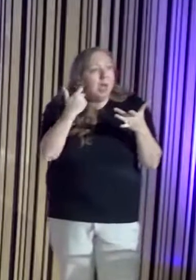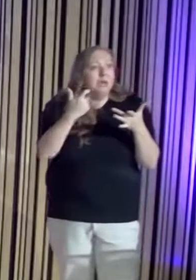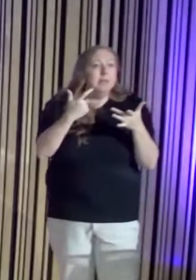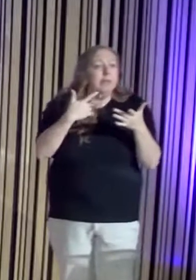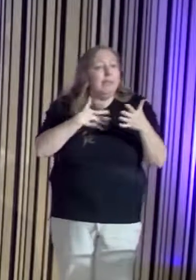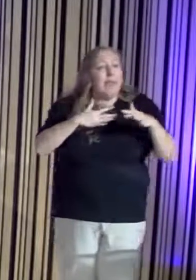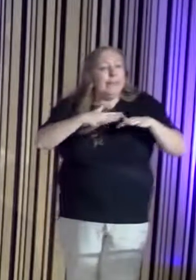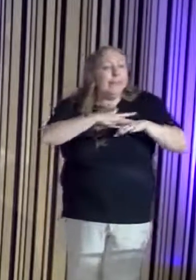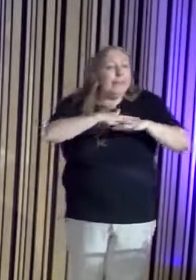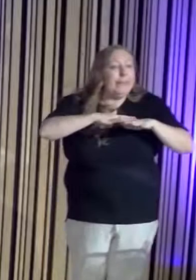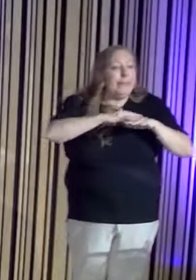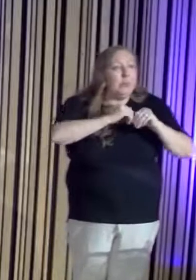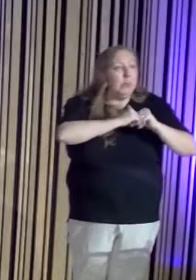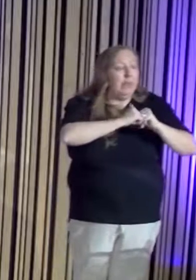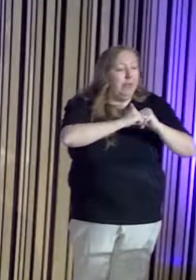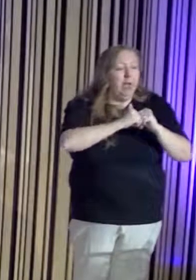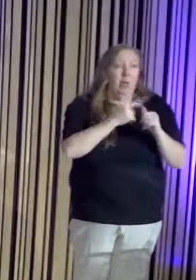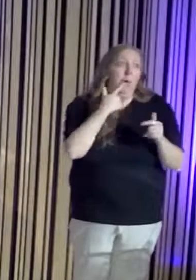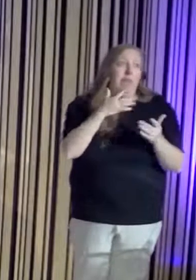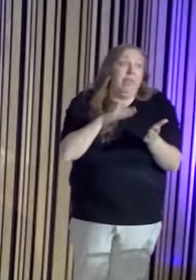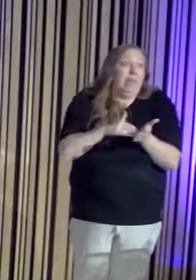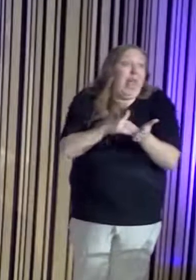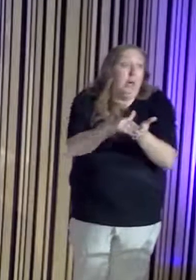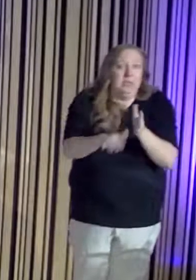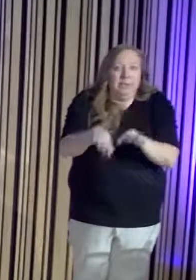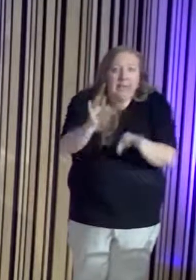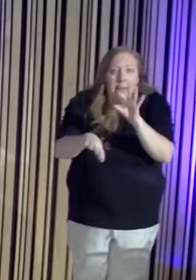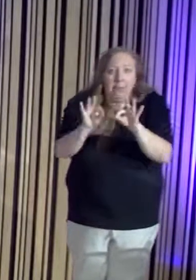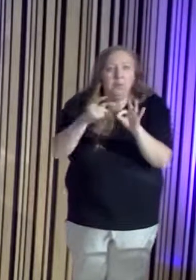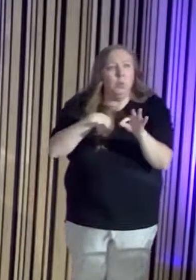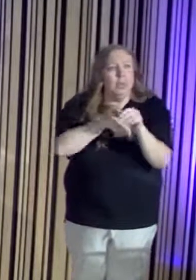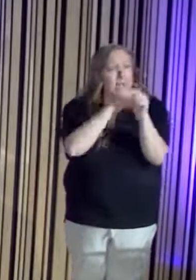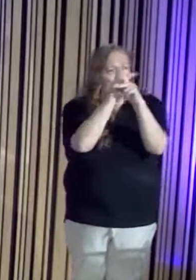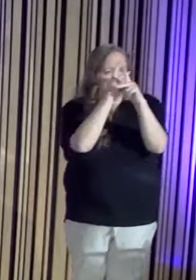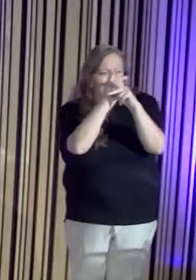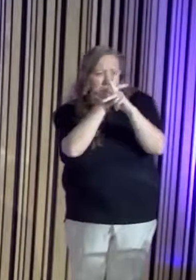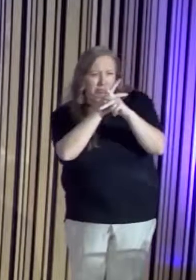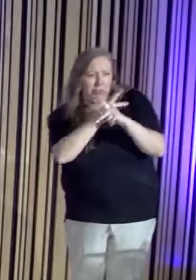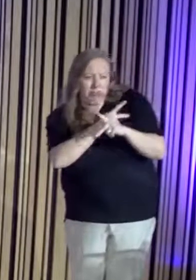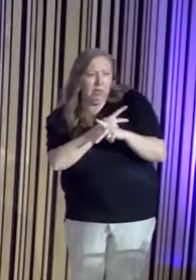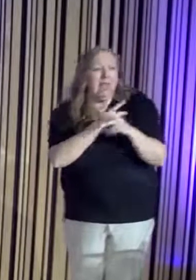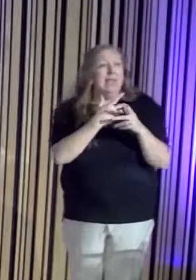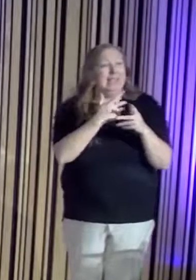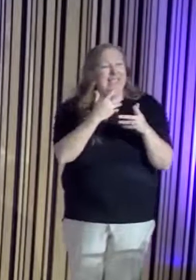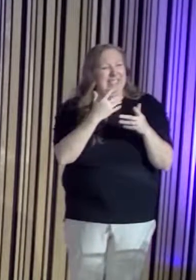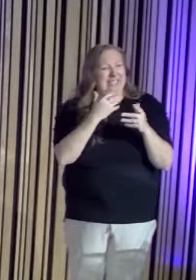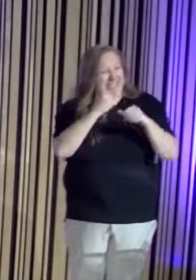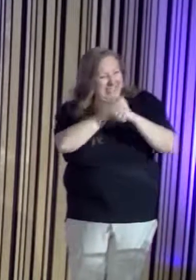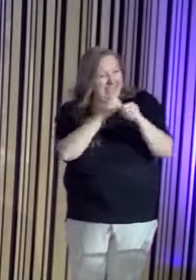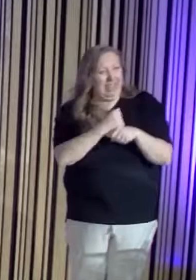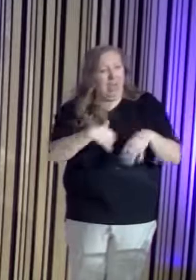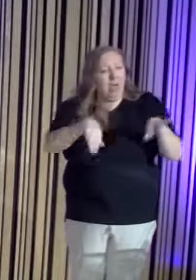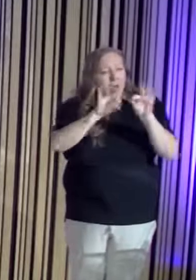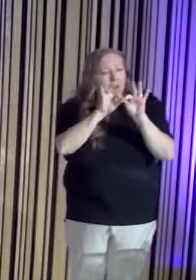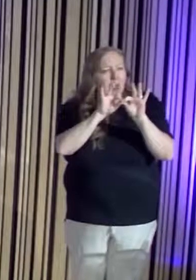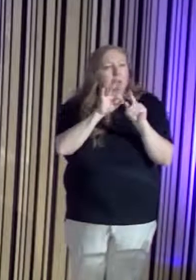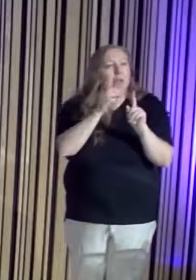we have thousands of samples. We can computationally go in and get statistically